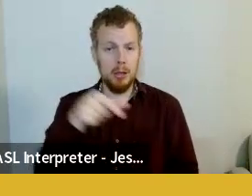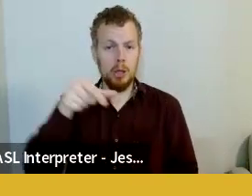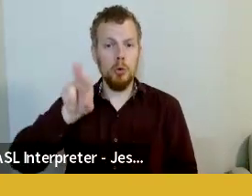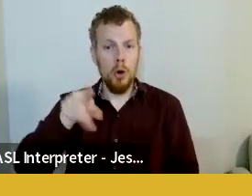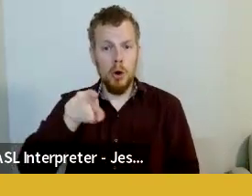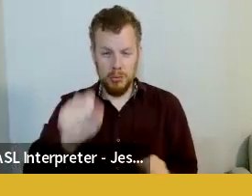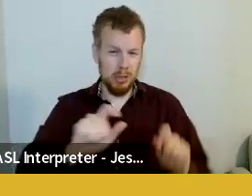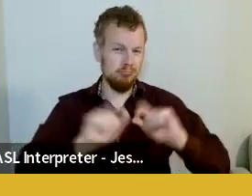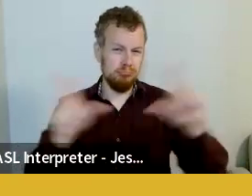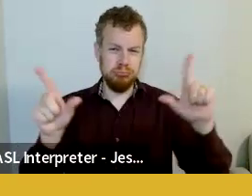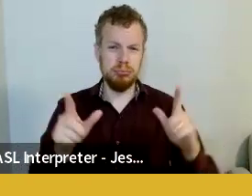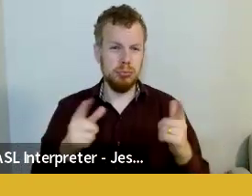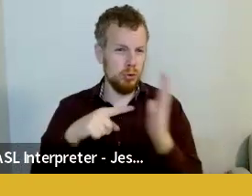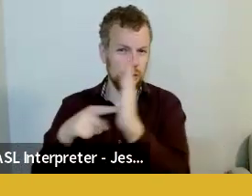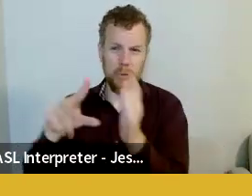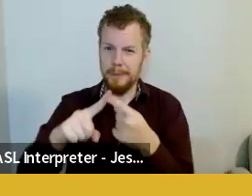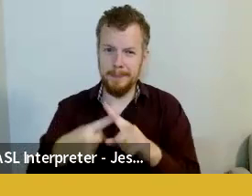above.